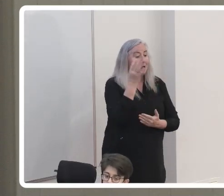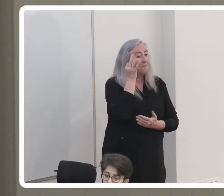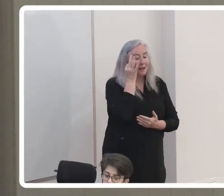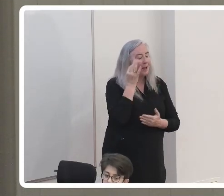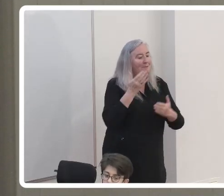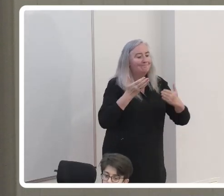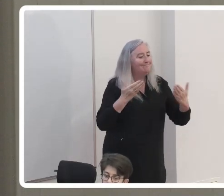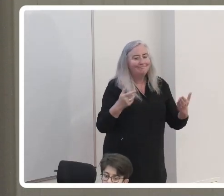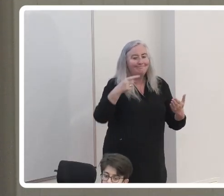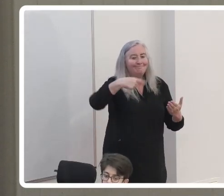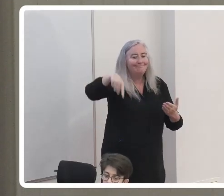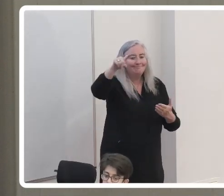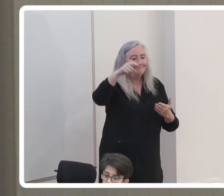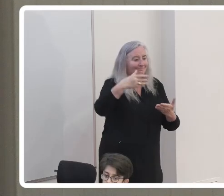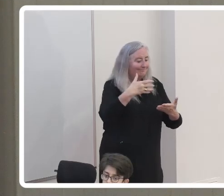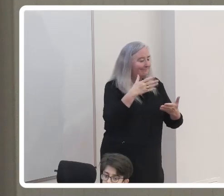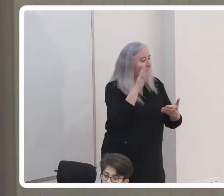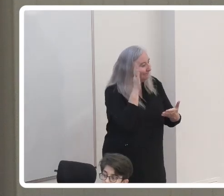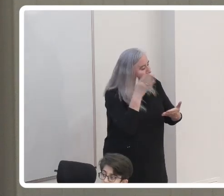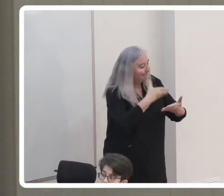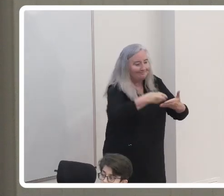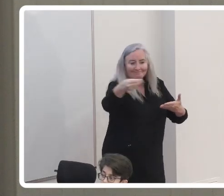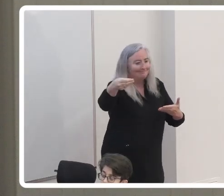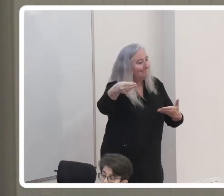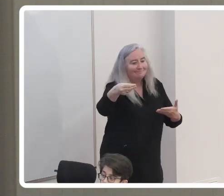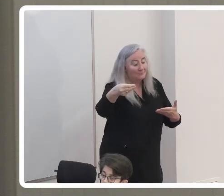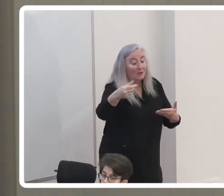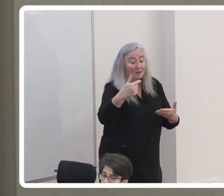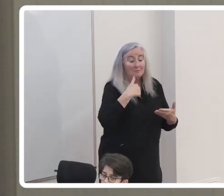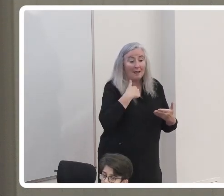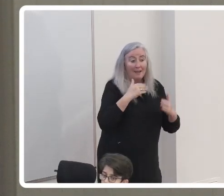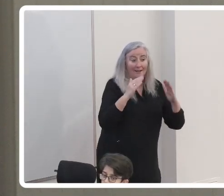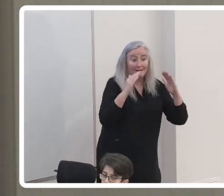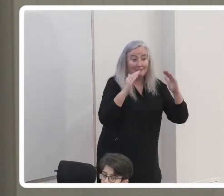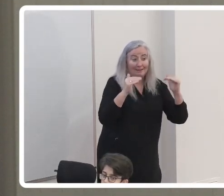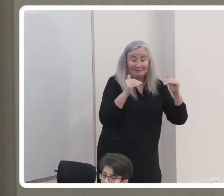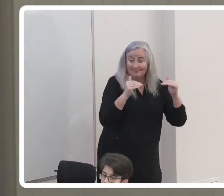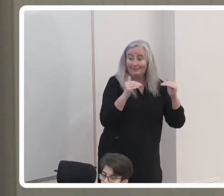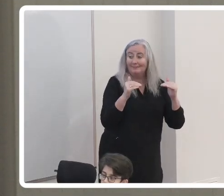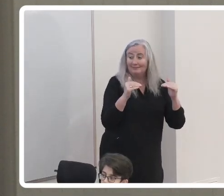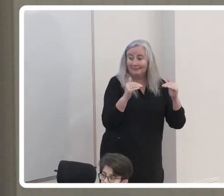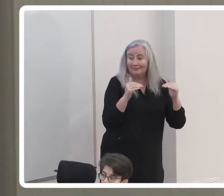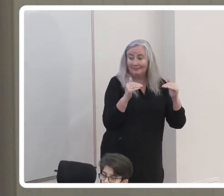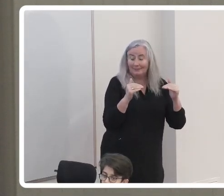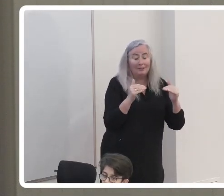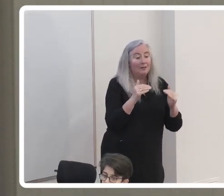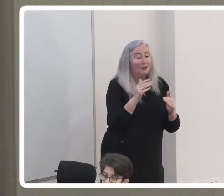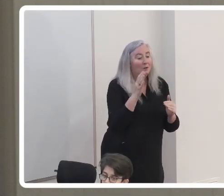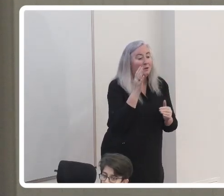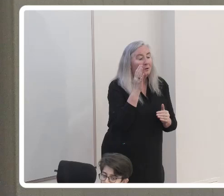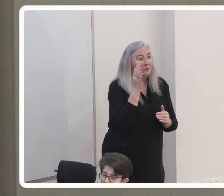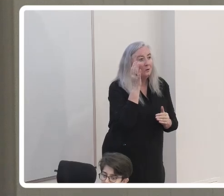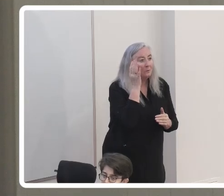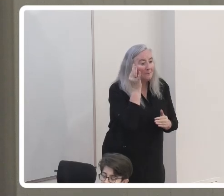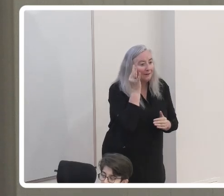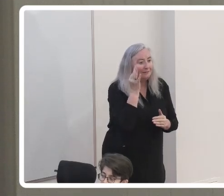widely as they should be. Additionally, we anticipated the state's official reporting to be dismissive of women and girls